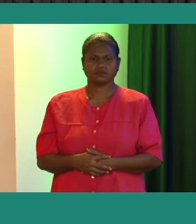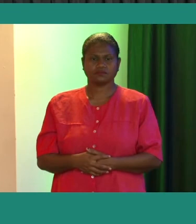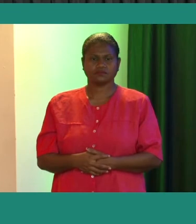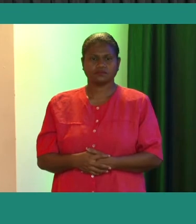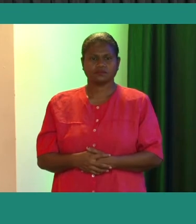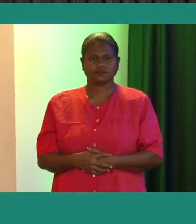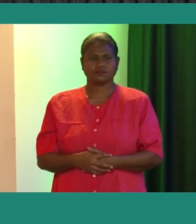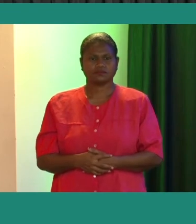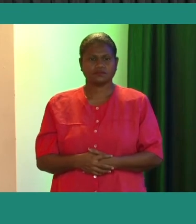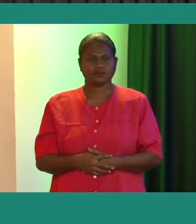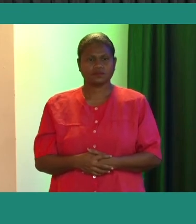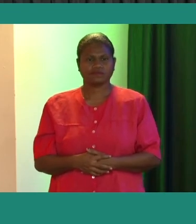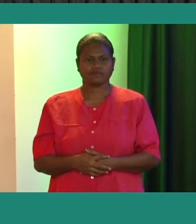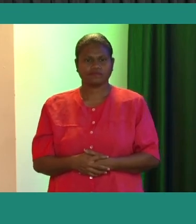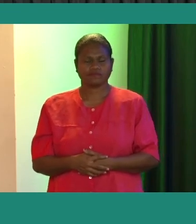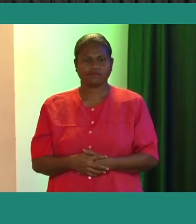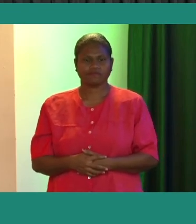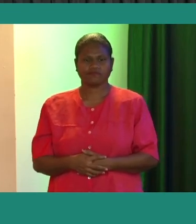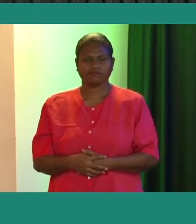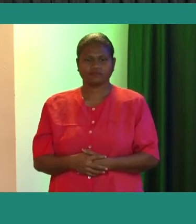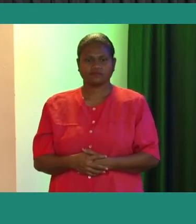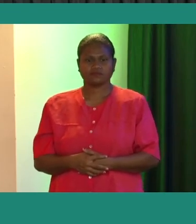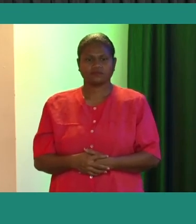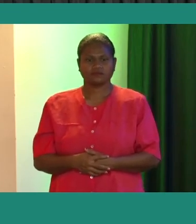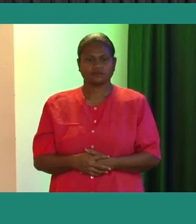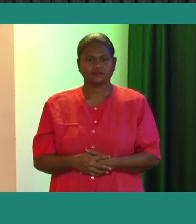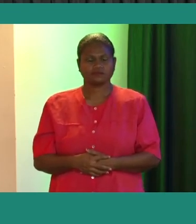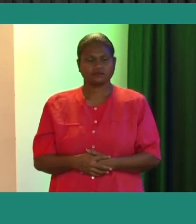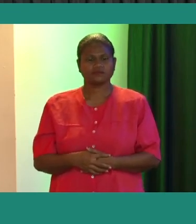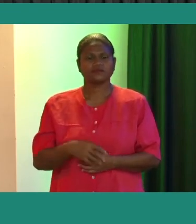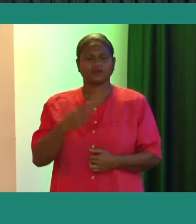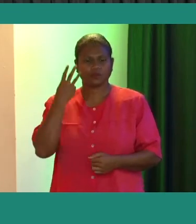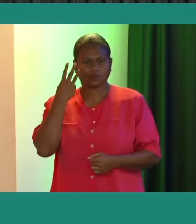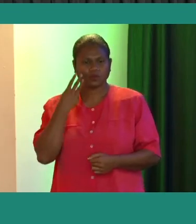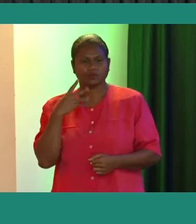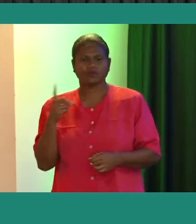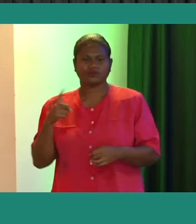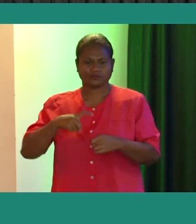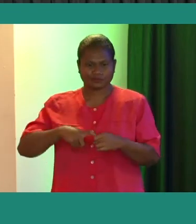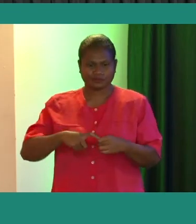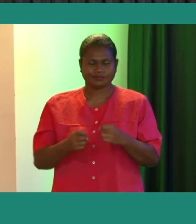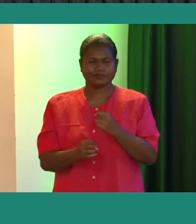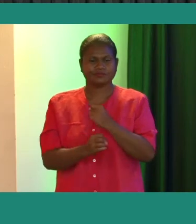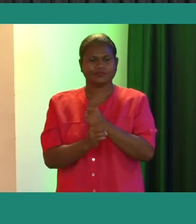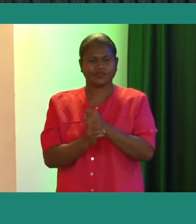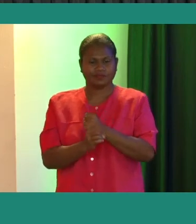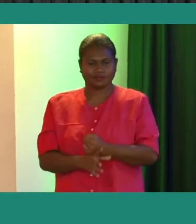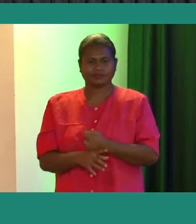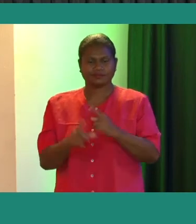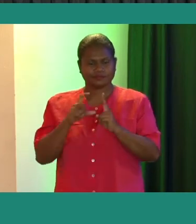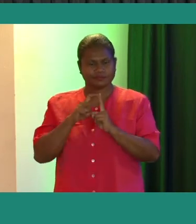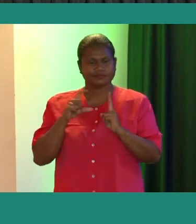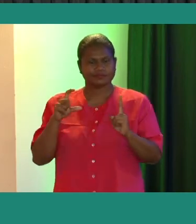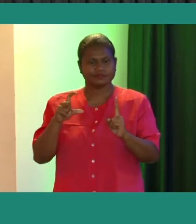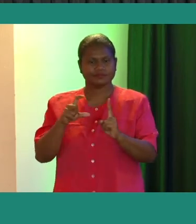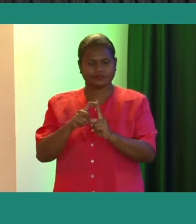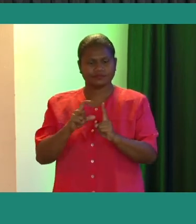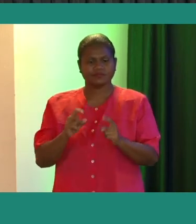statistics for women coming into the public service, we observed that it has